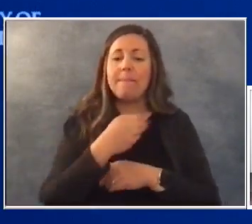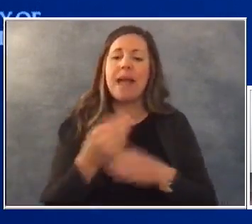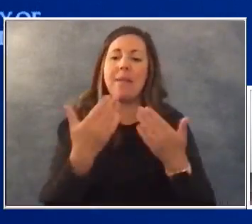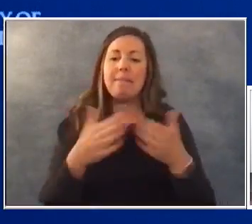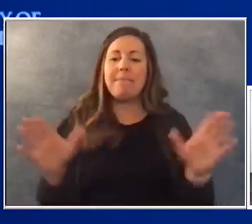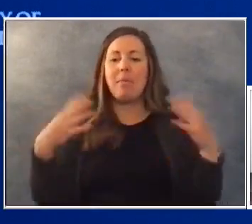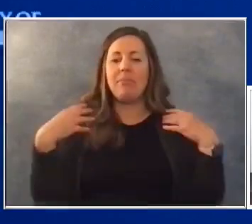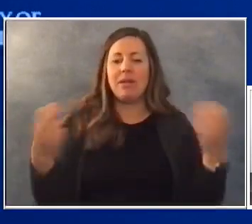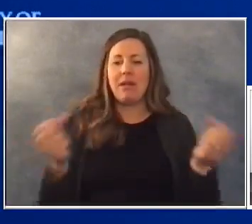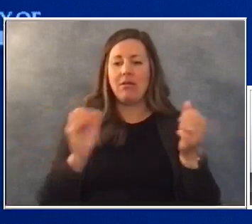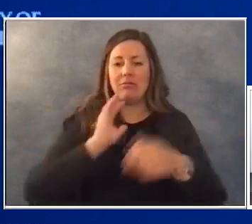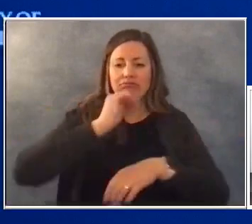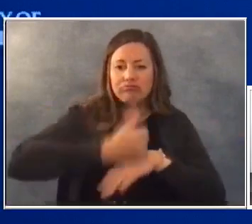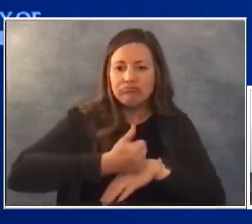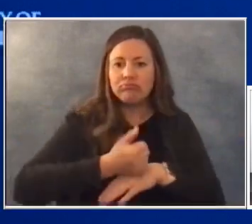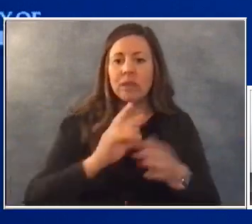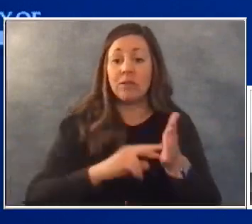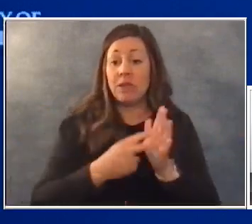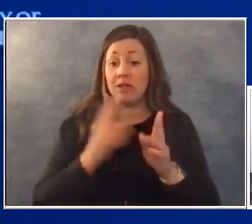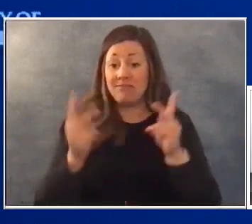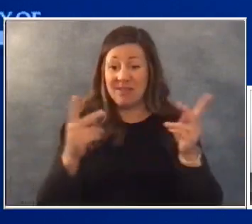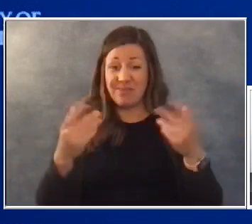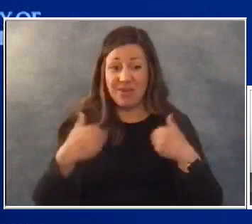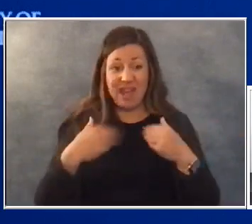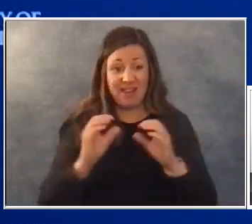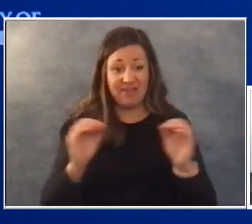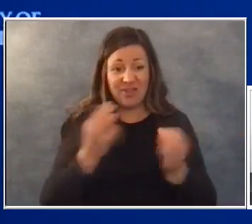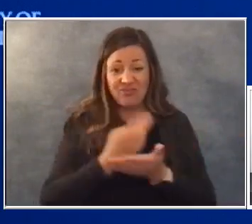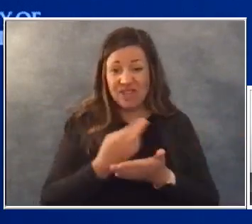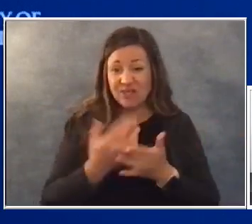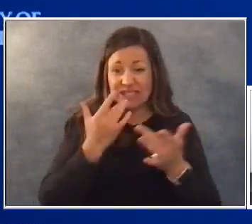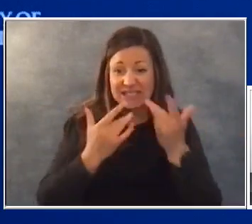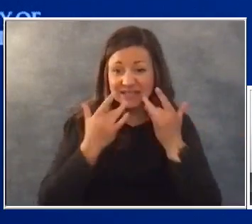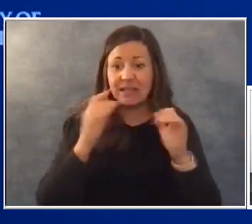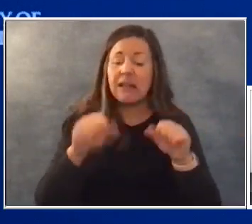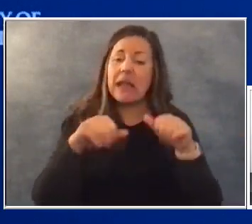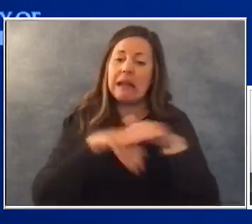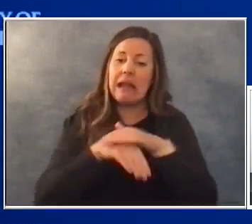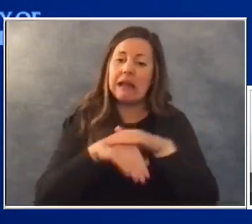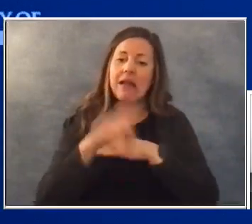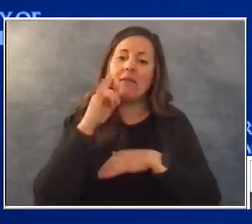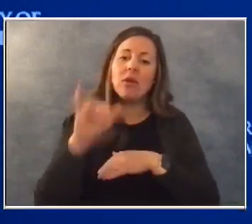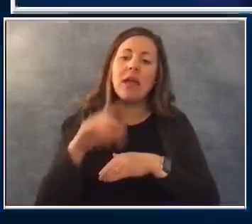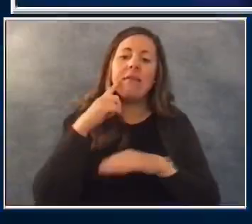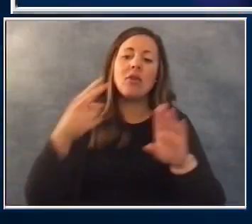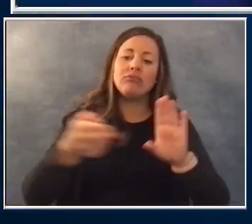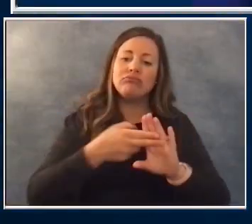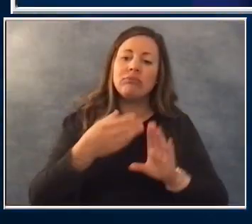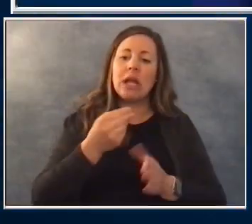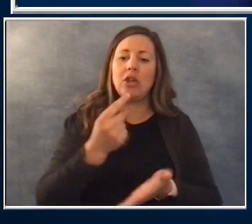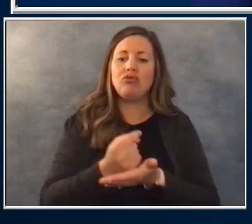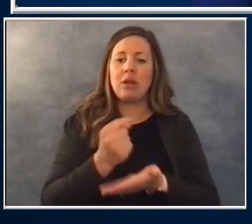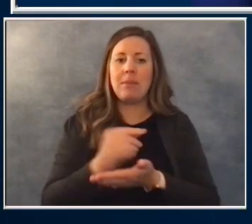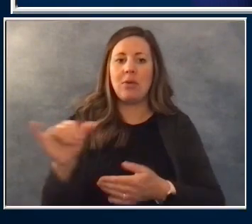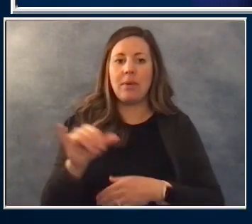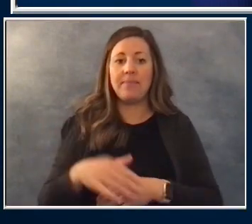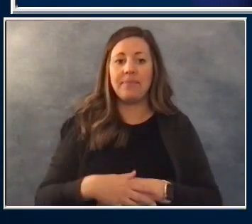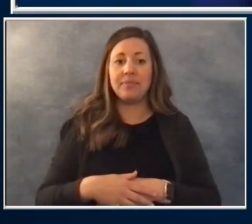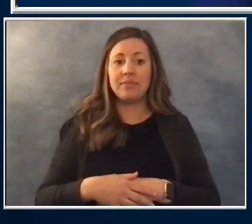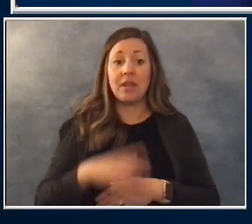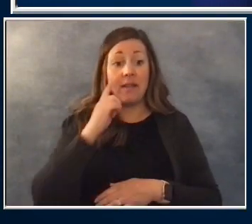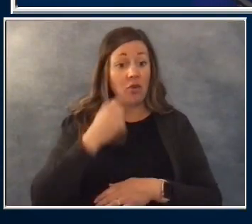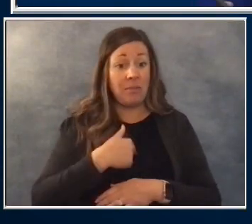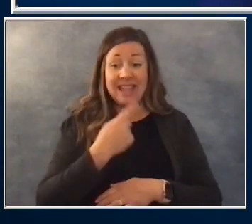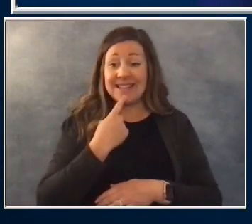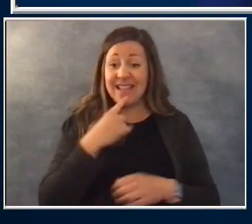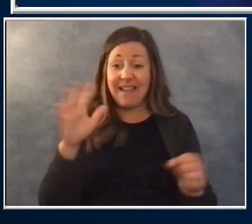get people who may not have those resources get access to resources for diagnosis and treatment as well. It's TB from now on for me. TB. TB. Yeah, that's